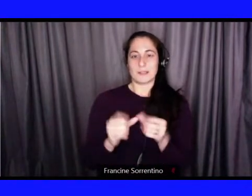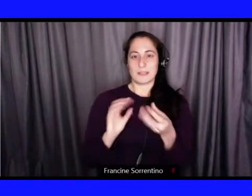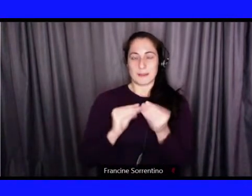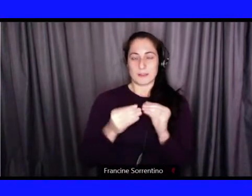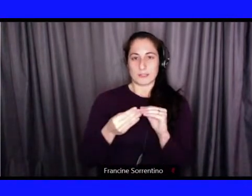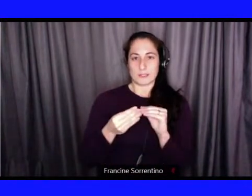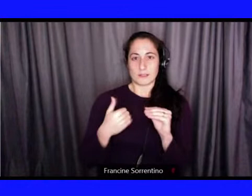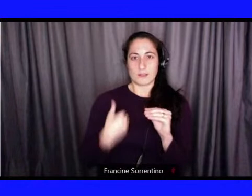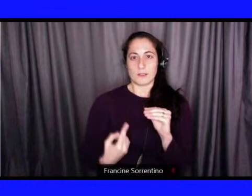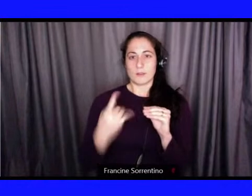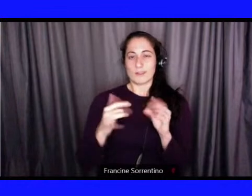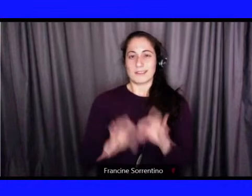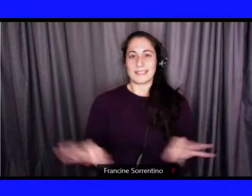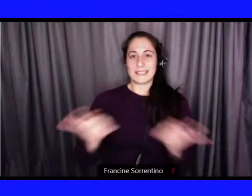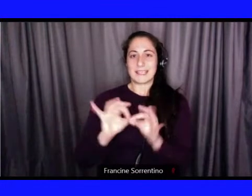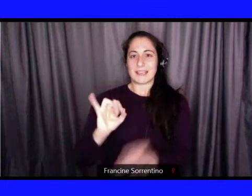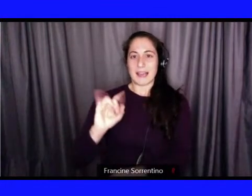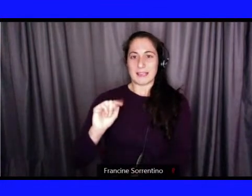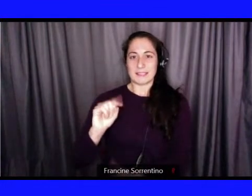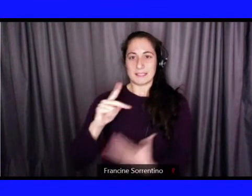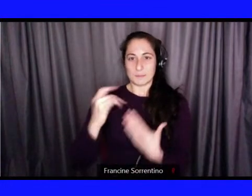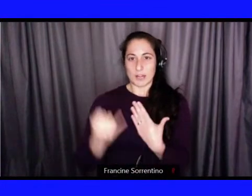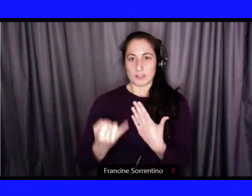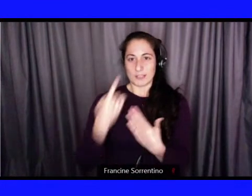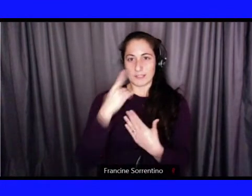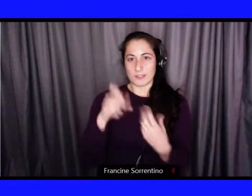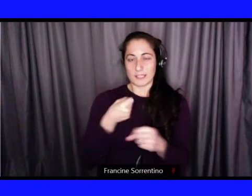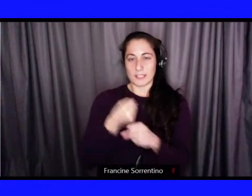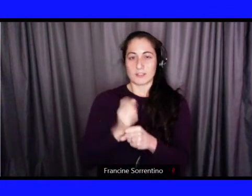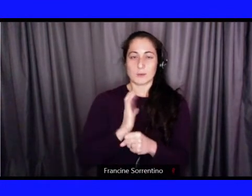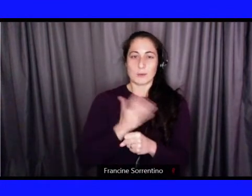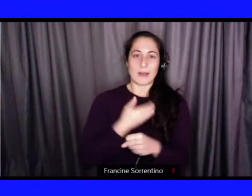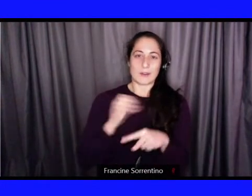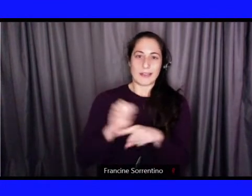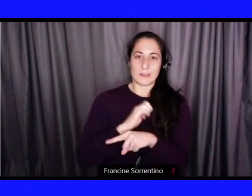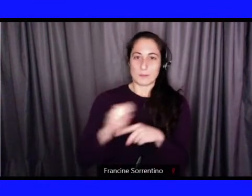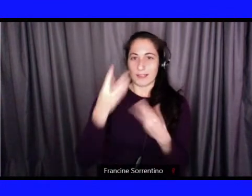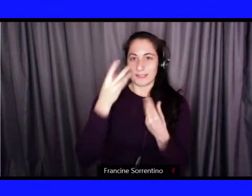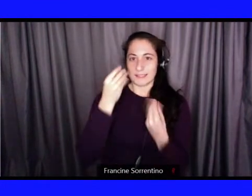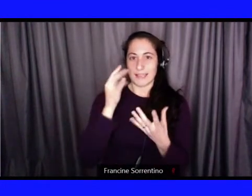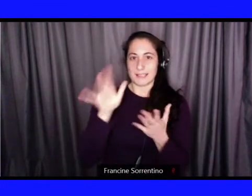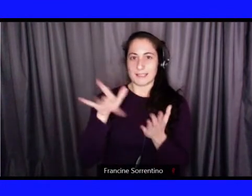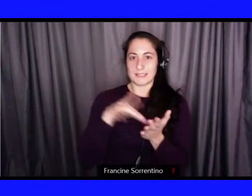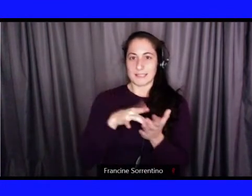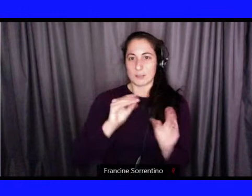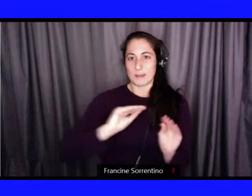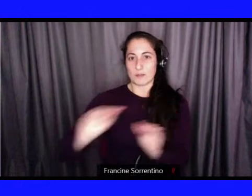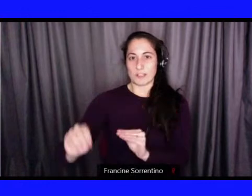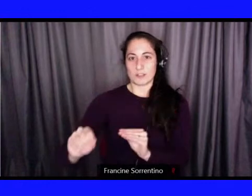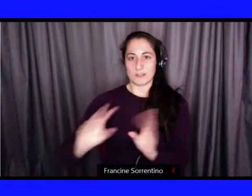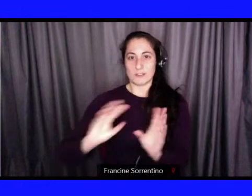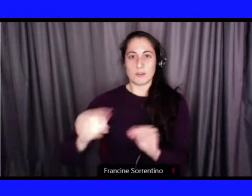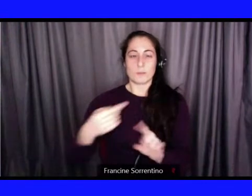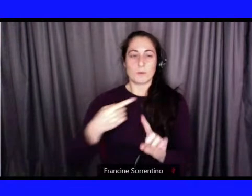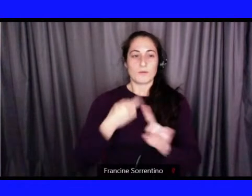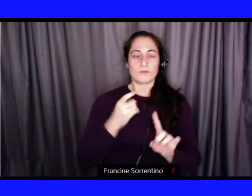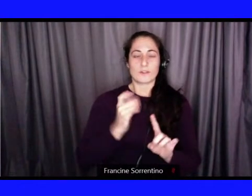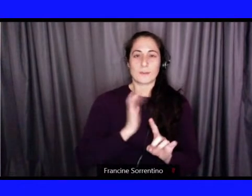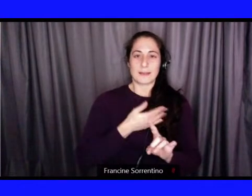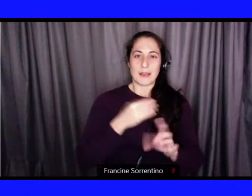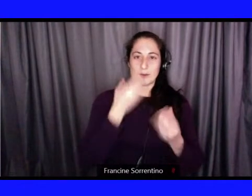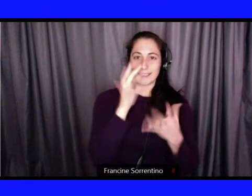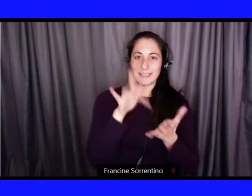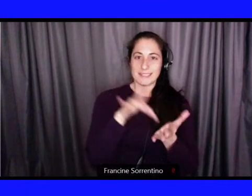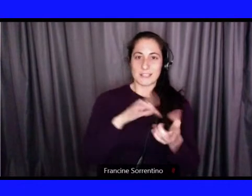exceeding our target, and a great sign of success that heading towards that goal of every single patient coming into our